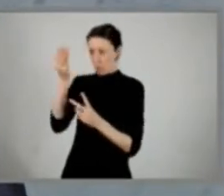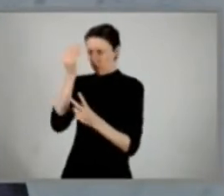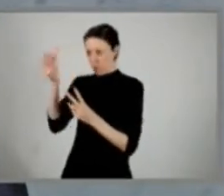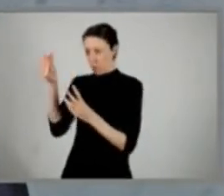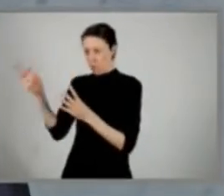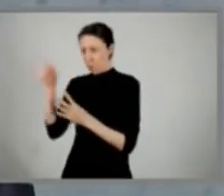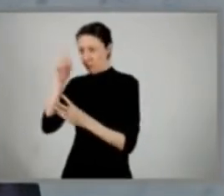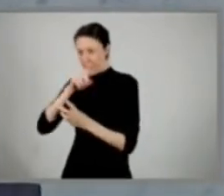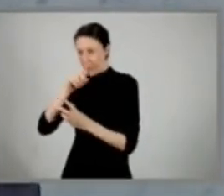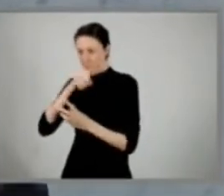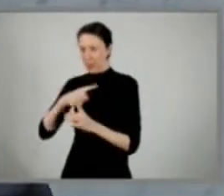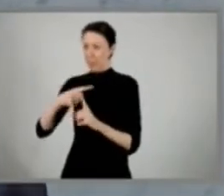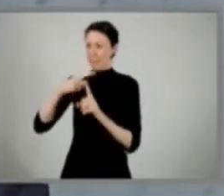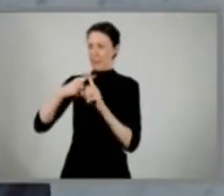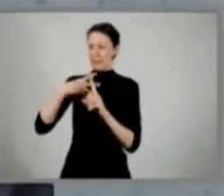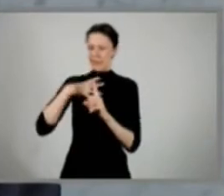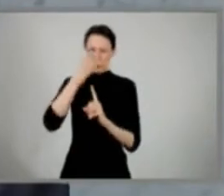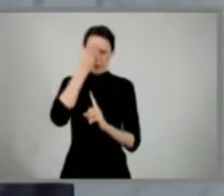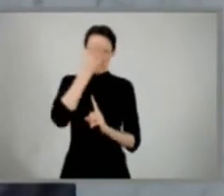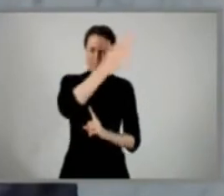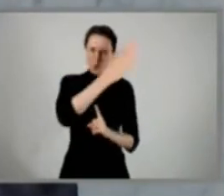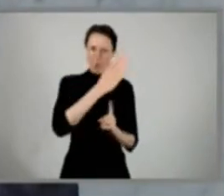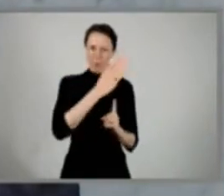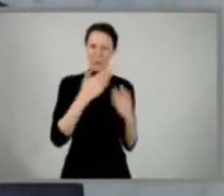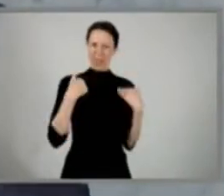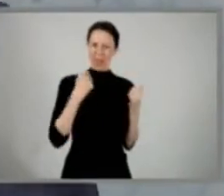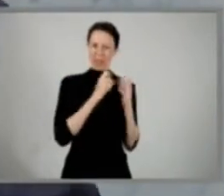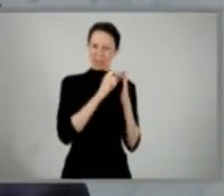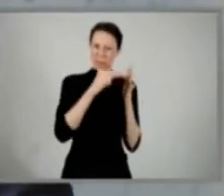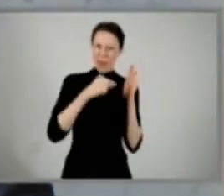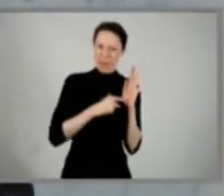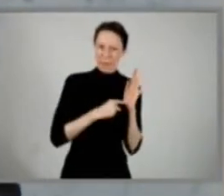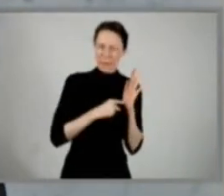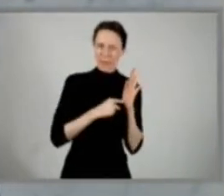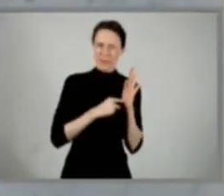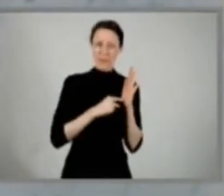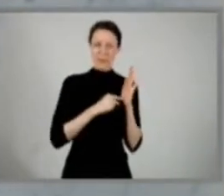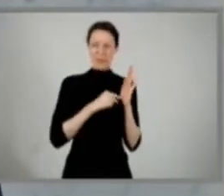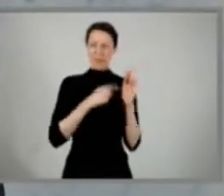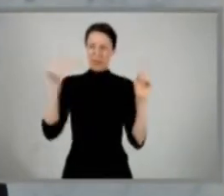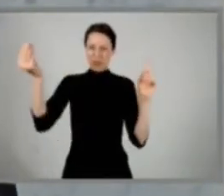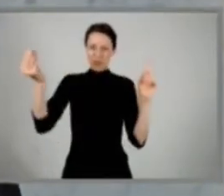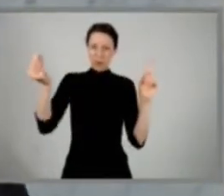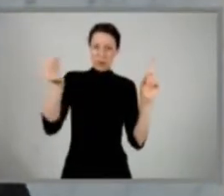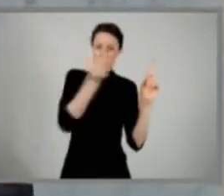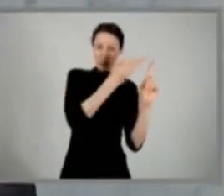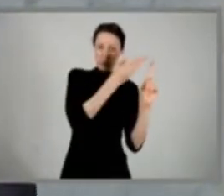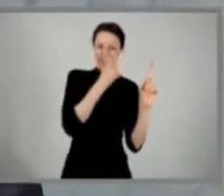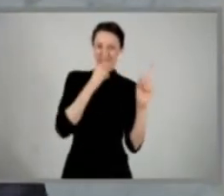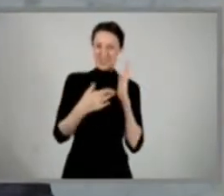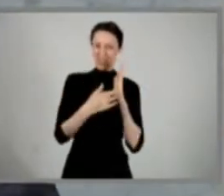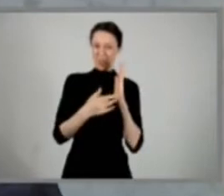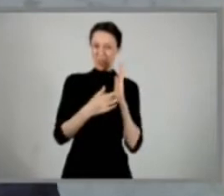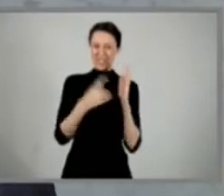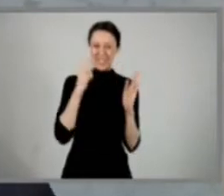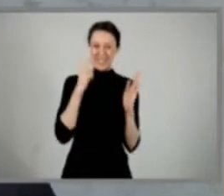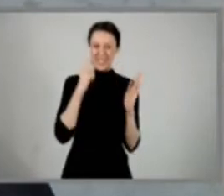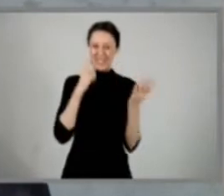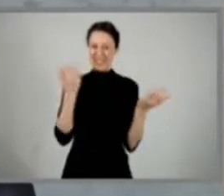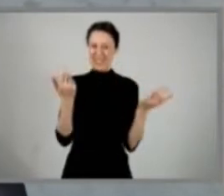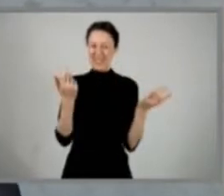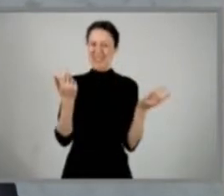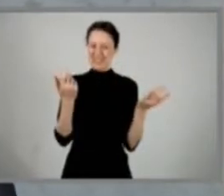positive cases to a case interview officer can be done digitally, so that never again should a case interview